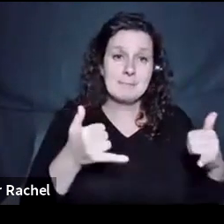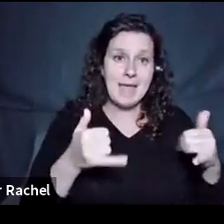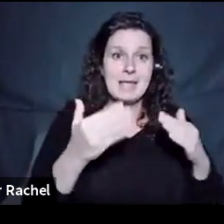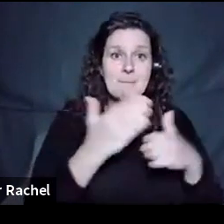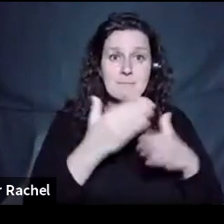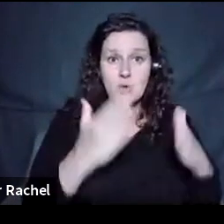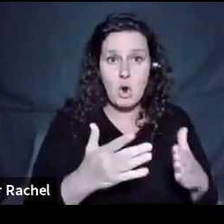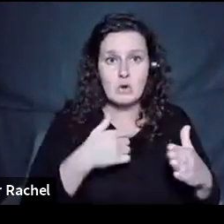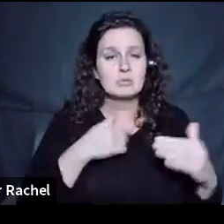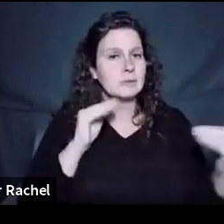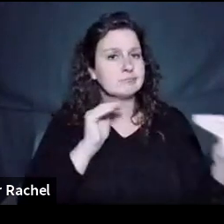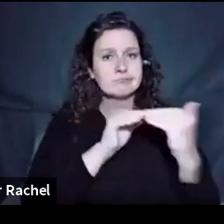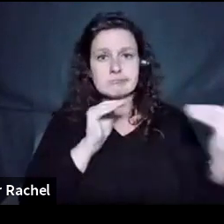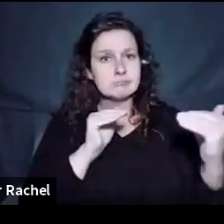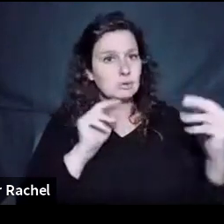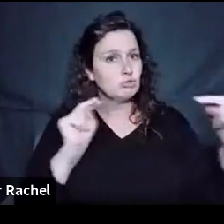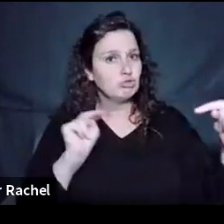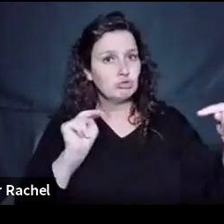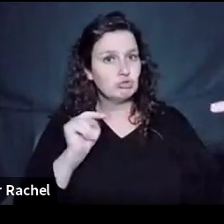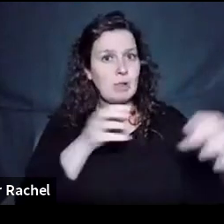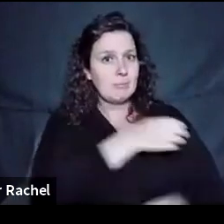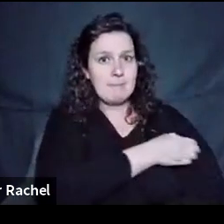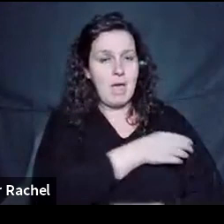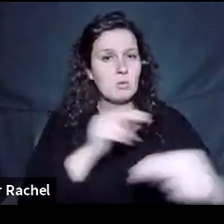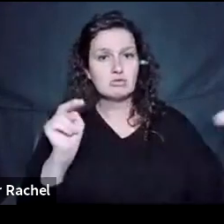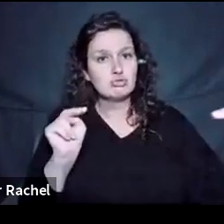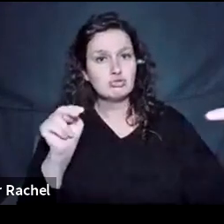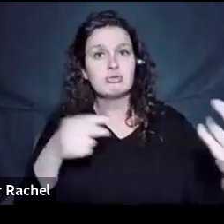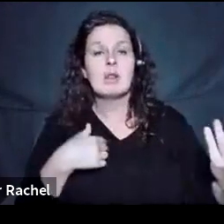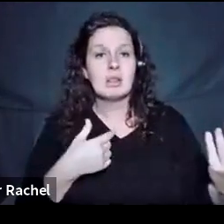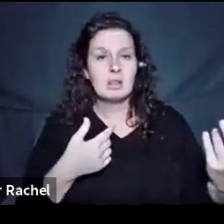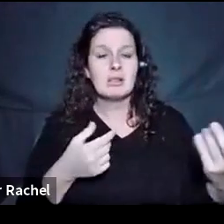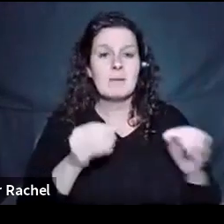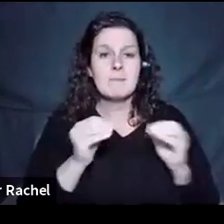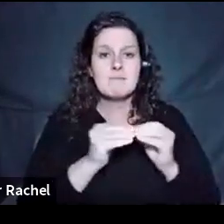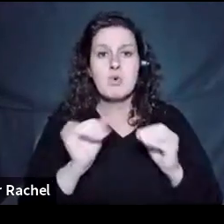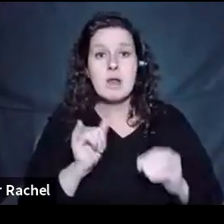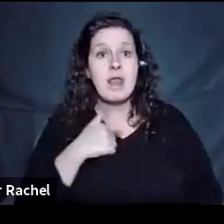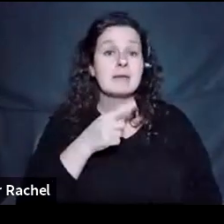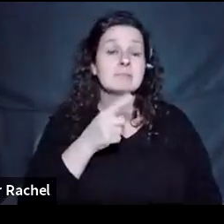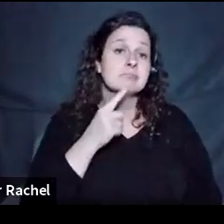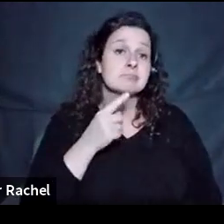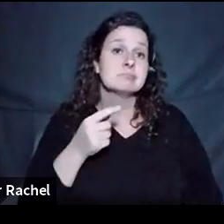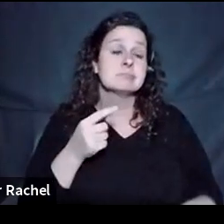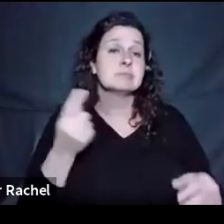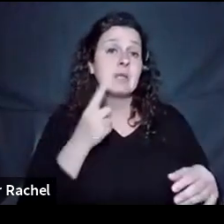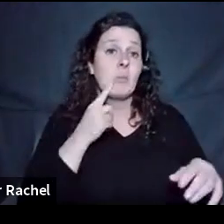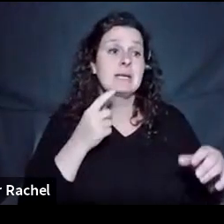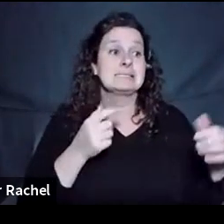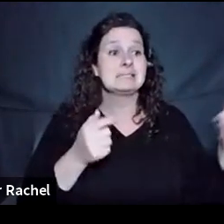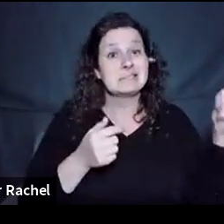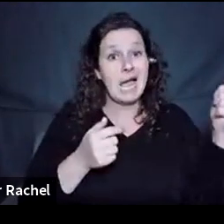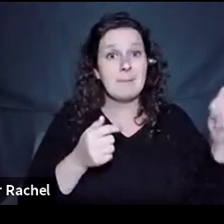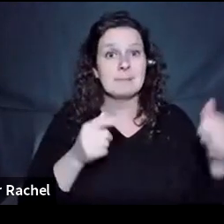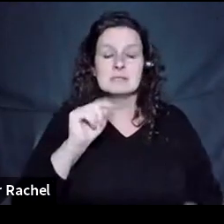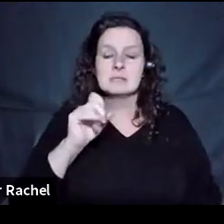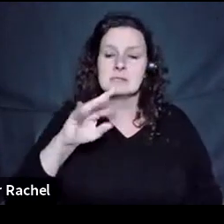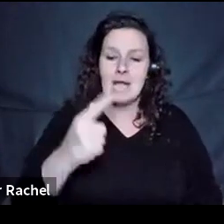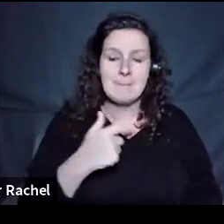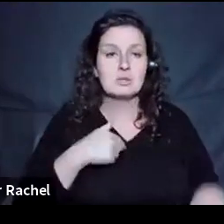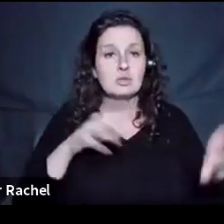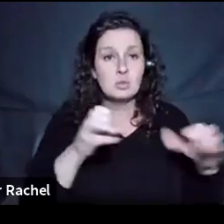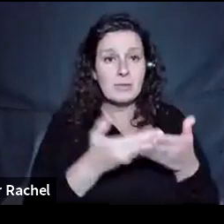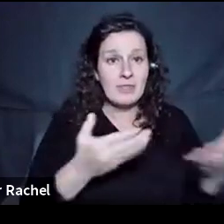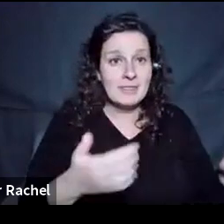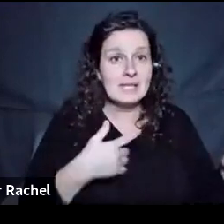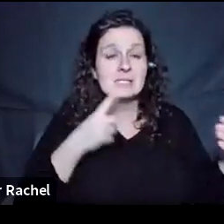we are in power neutral situations, where it is more a situation of someone is topping or doing the thing and someone is bottoming or getting